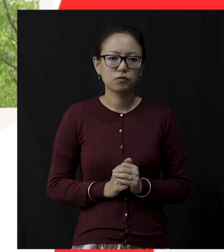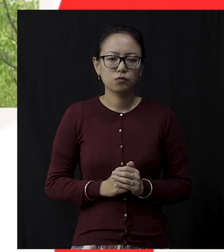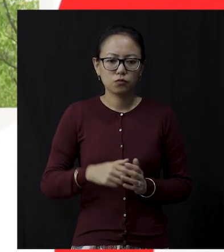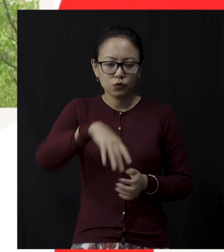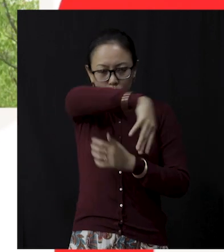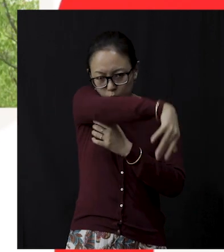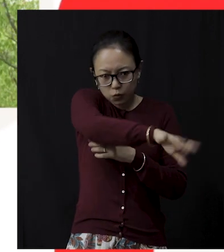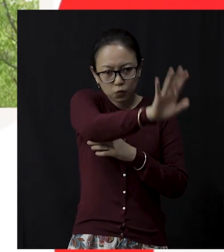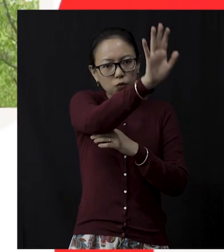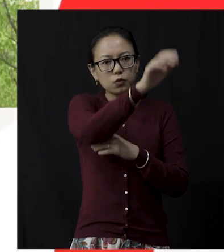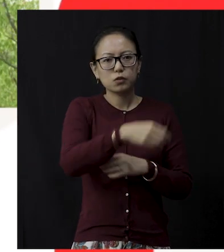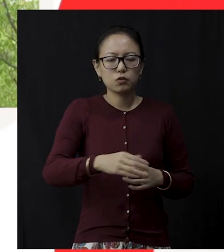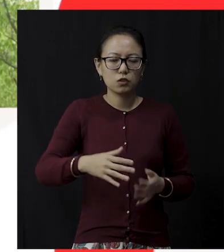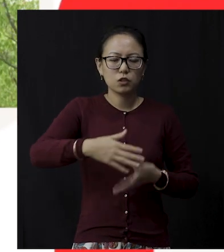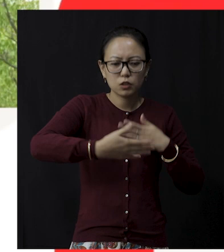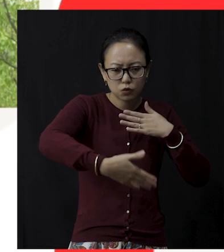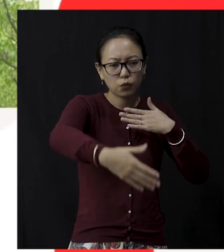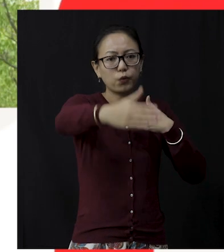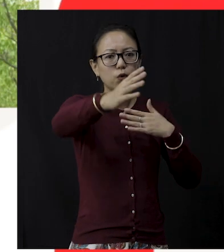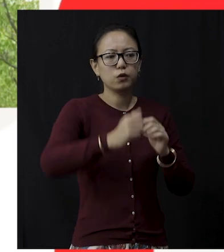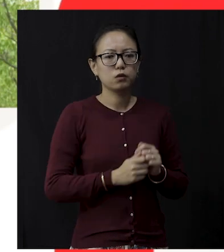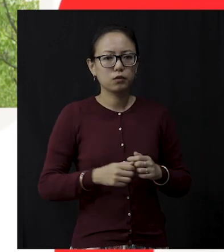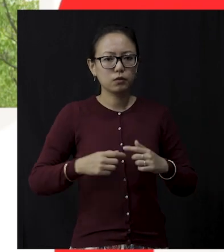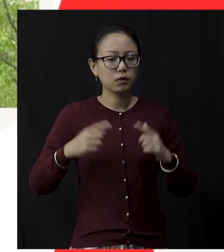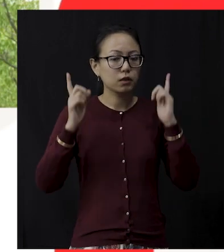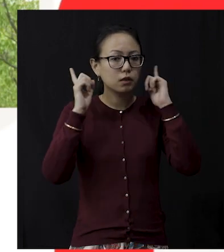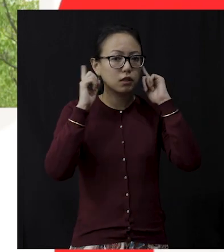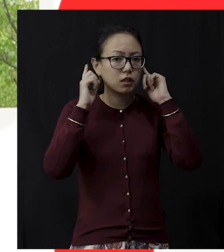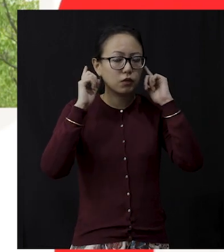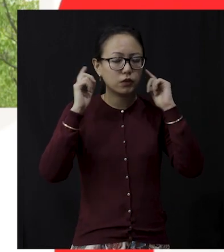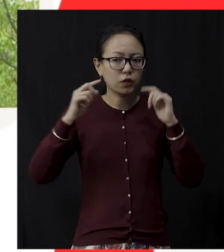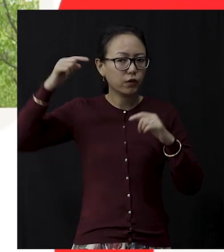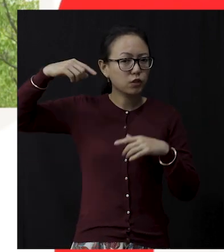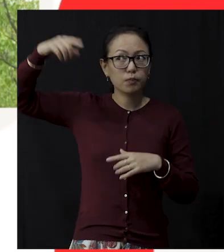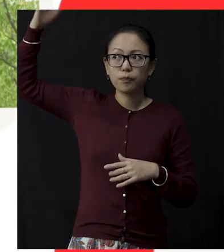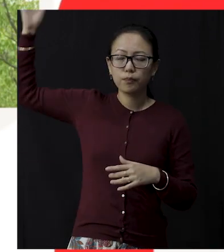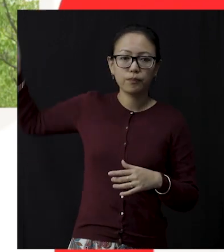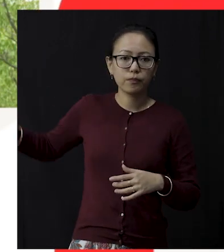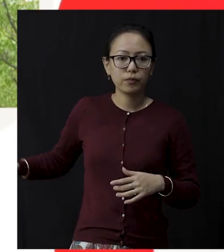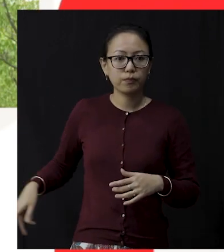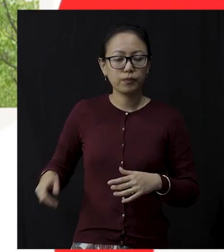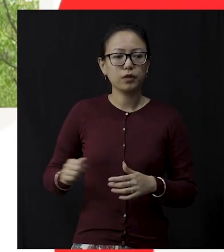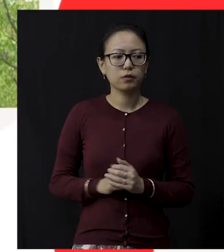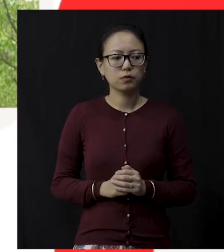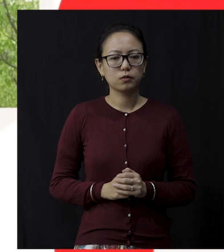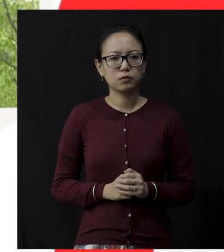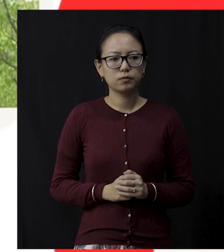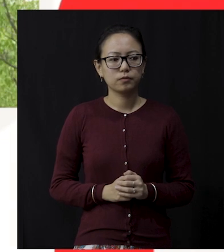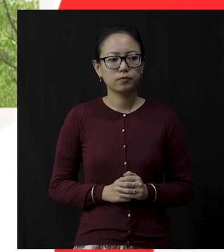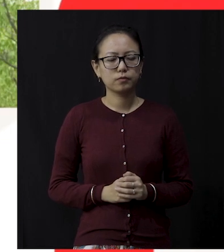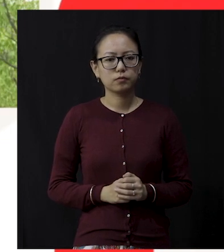nose. You can see here it has a big ear and it has a long trunk. This is the